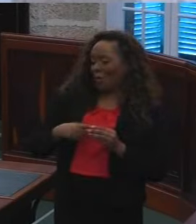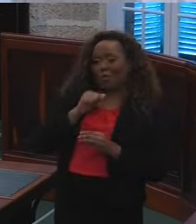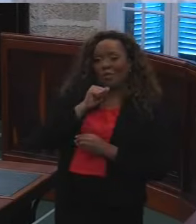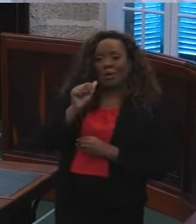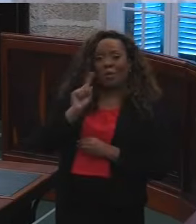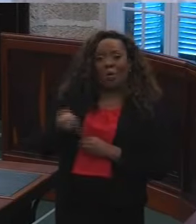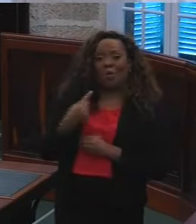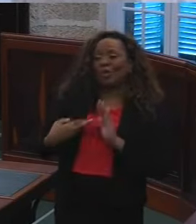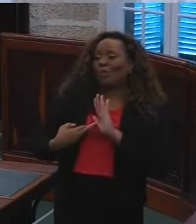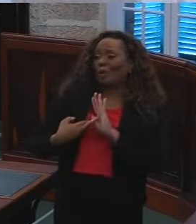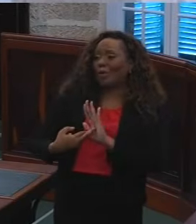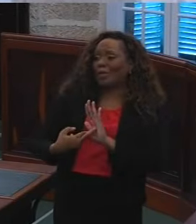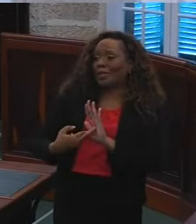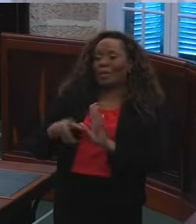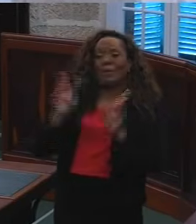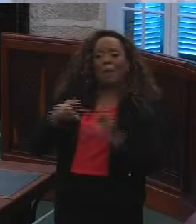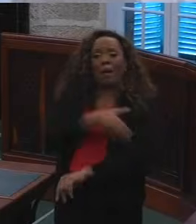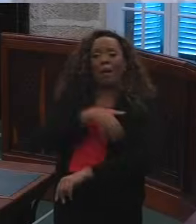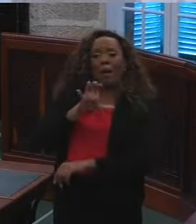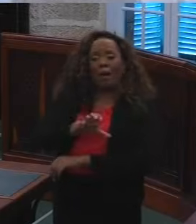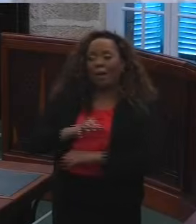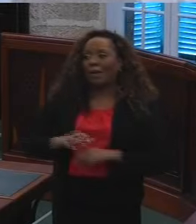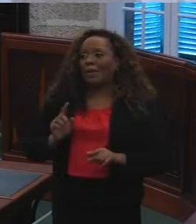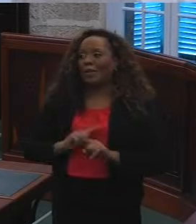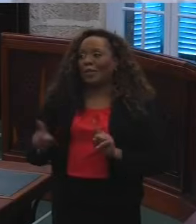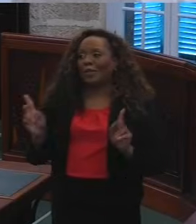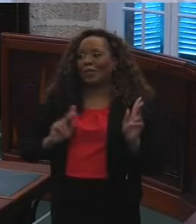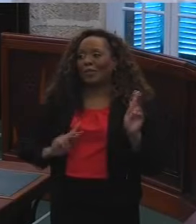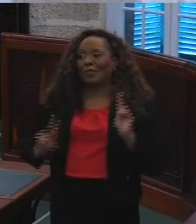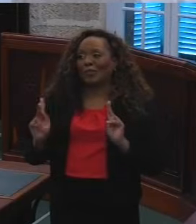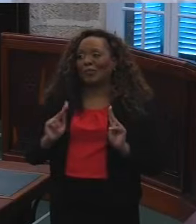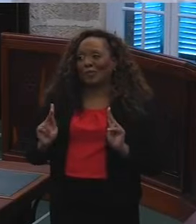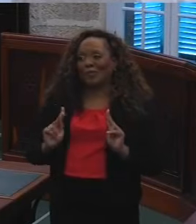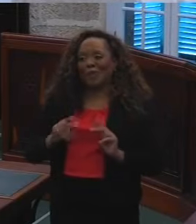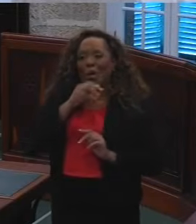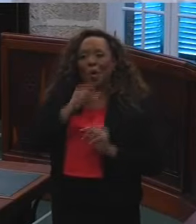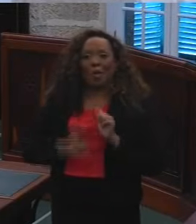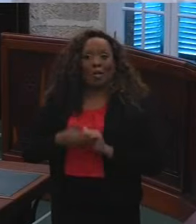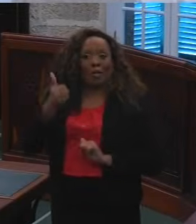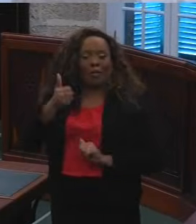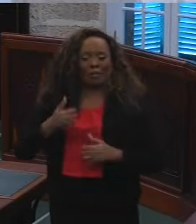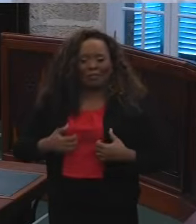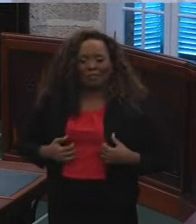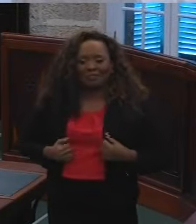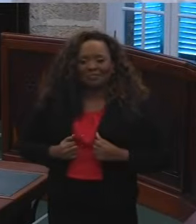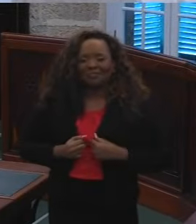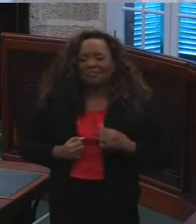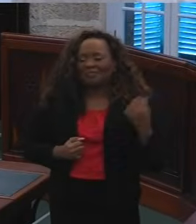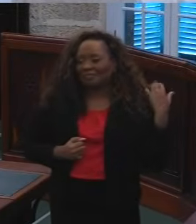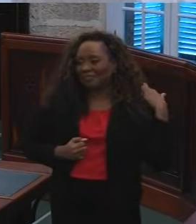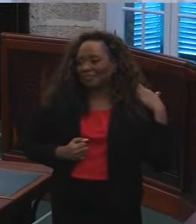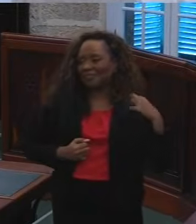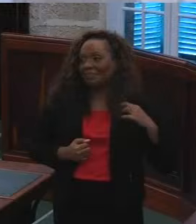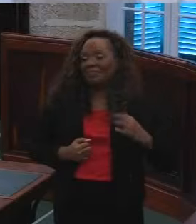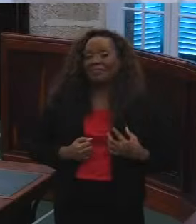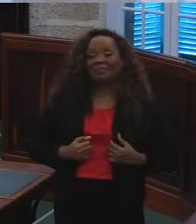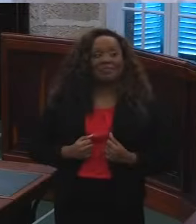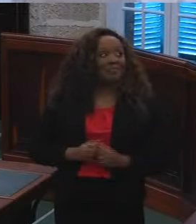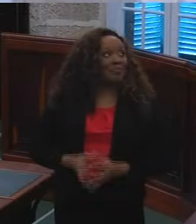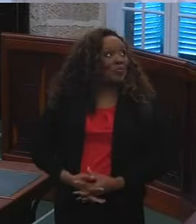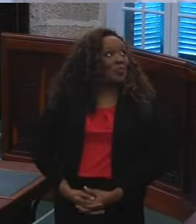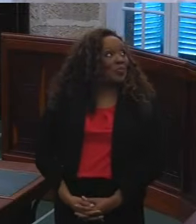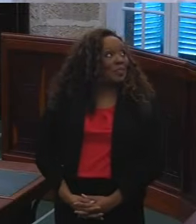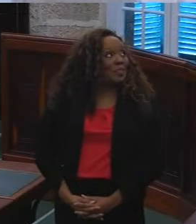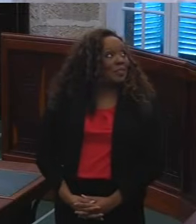represents people in empowerment, but those who are in the twilight of their years. But I want to remind him and all those who are in